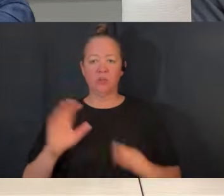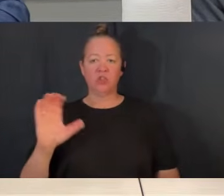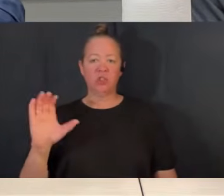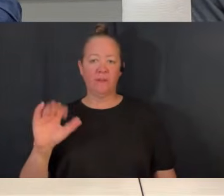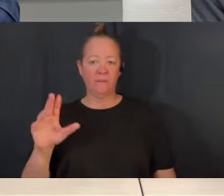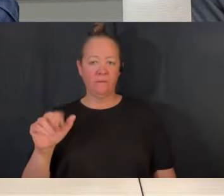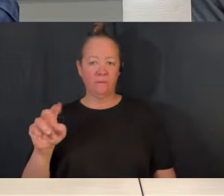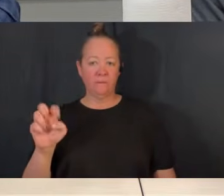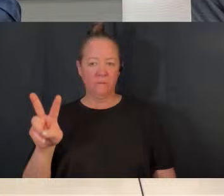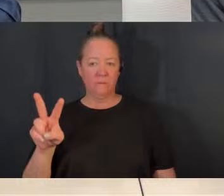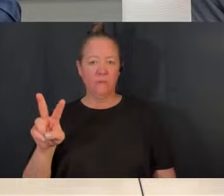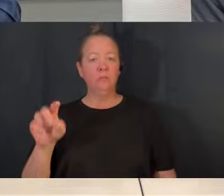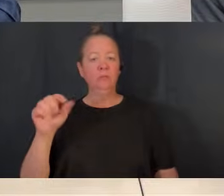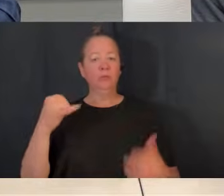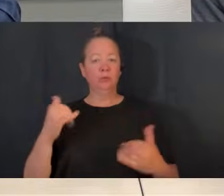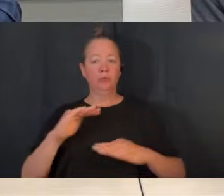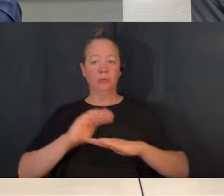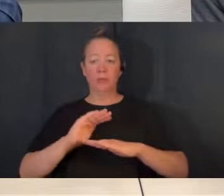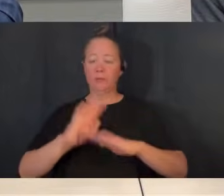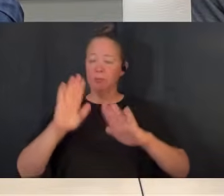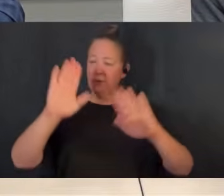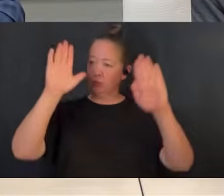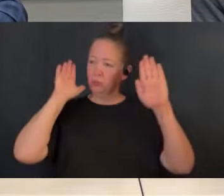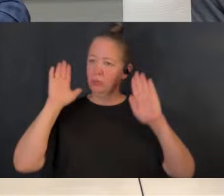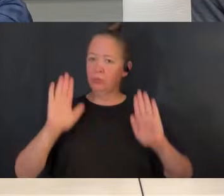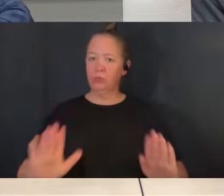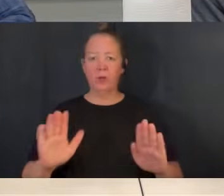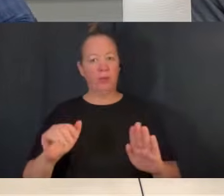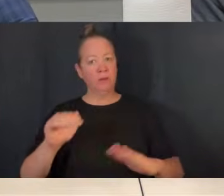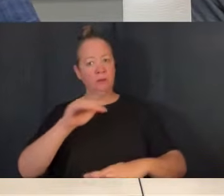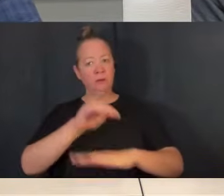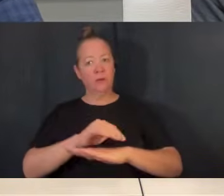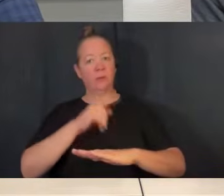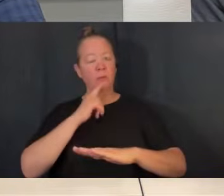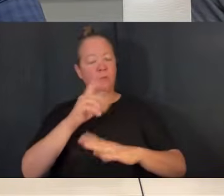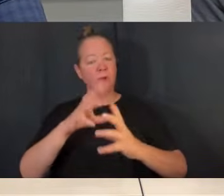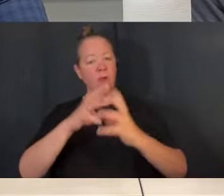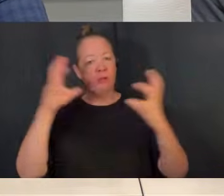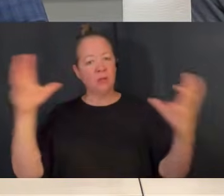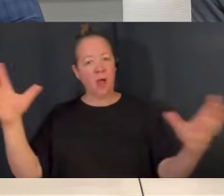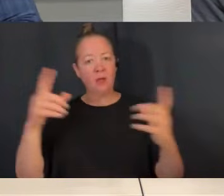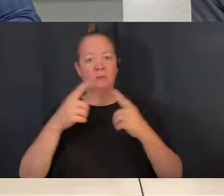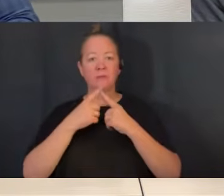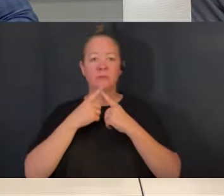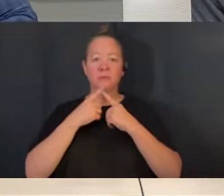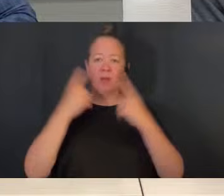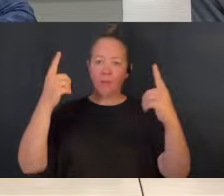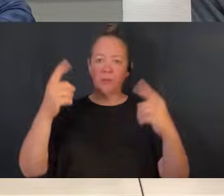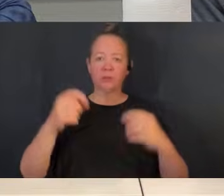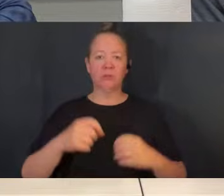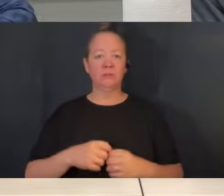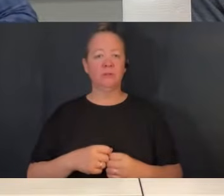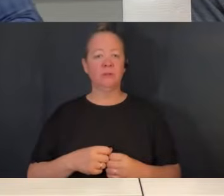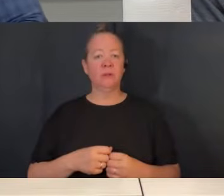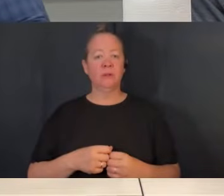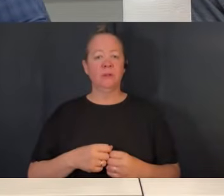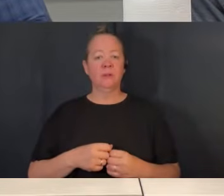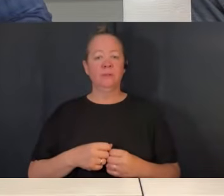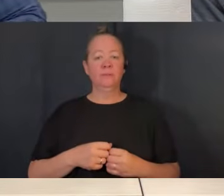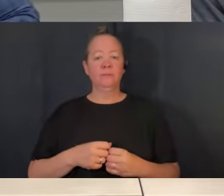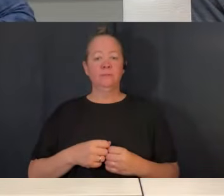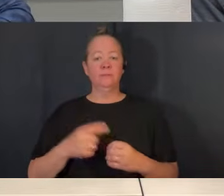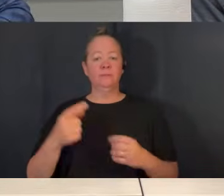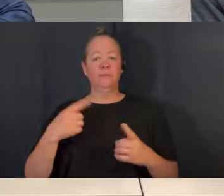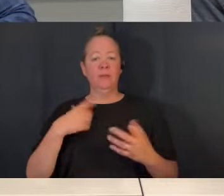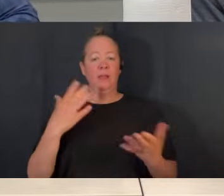Tonight has been a great night. We've gotten a lot accomplished. I have this hat that I forgot to bring. It said Budget